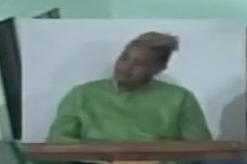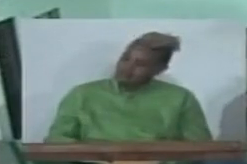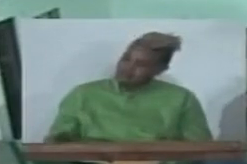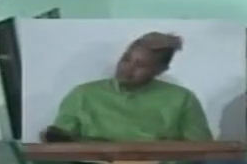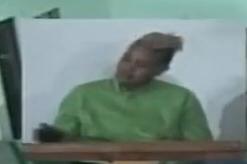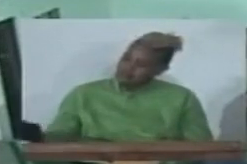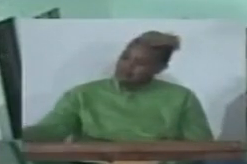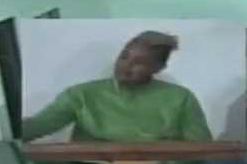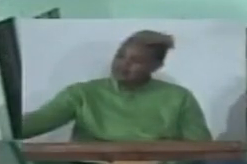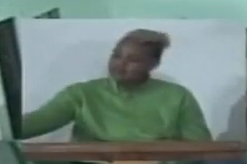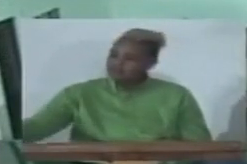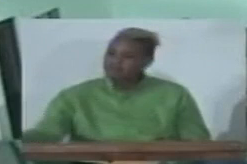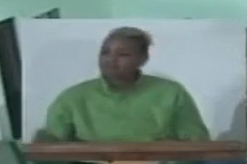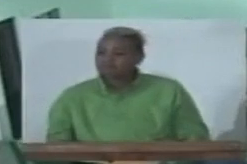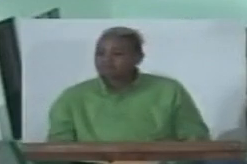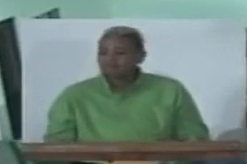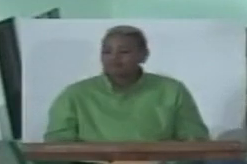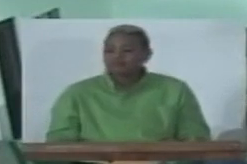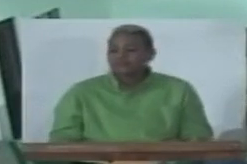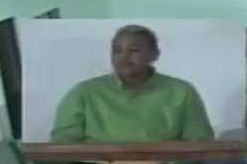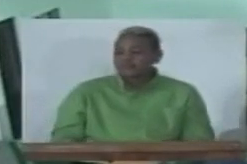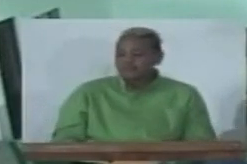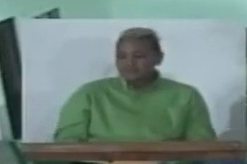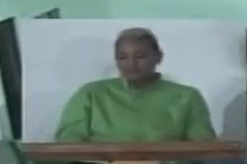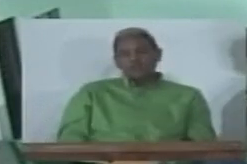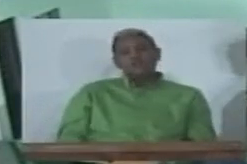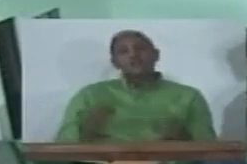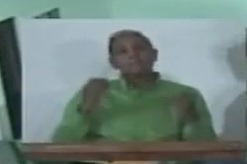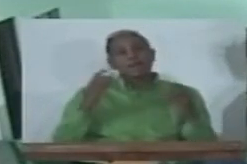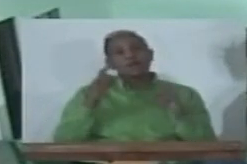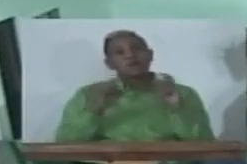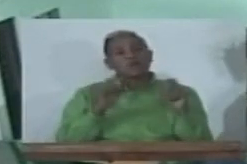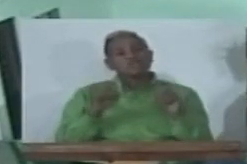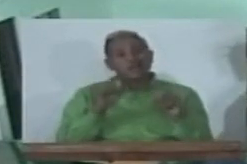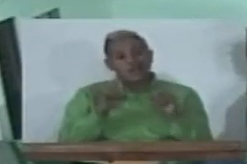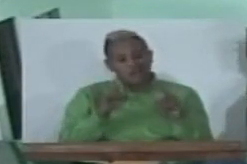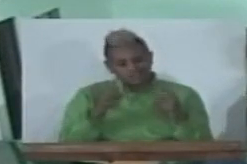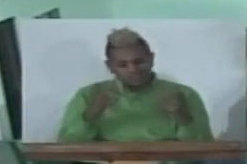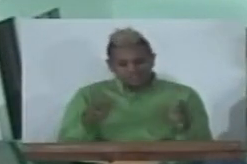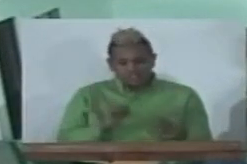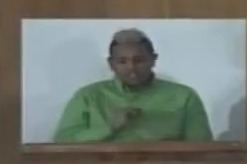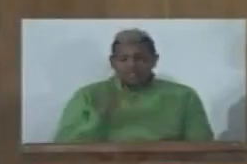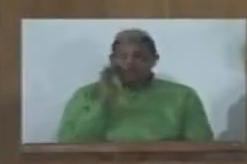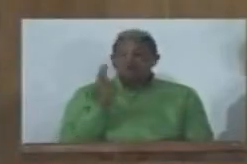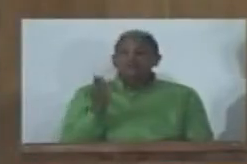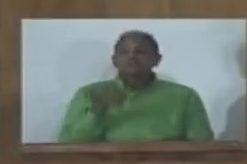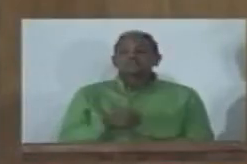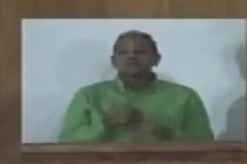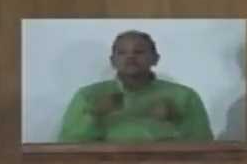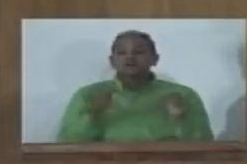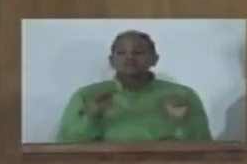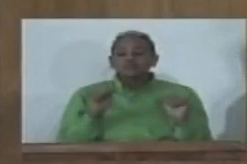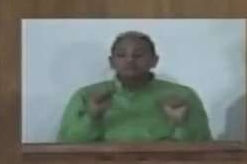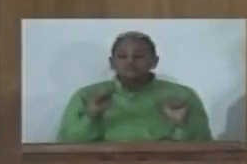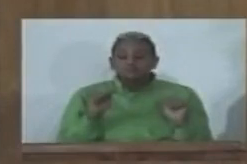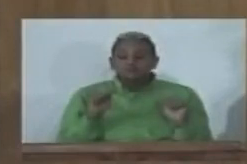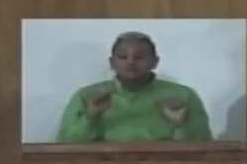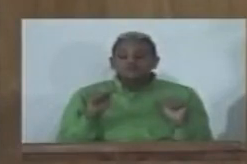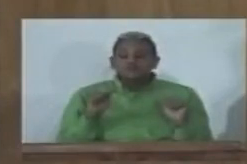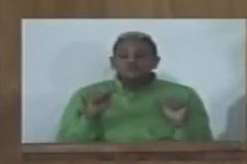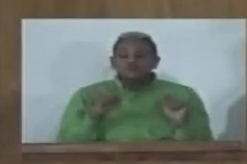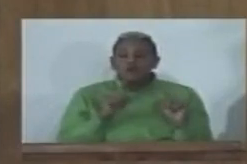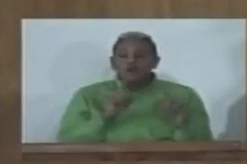There are a number of questions that have been asked, and I will attempt to